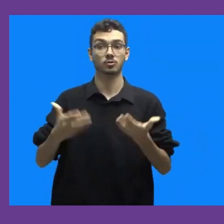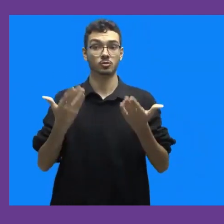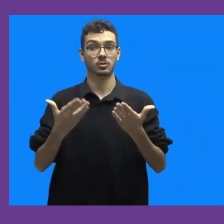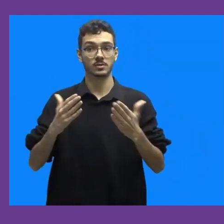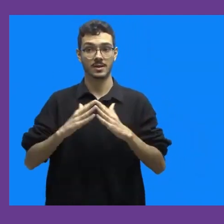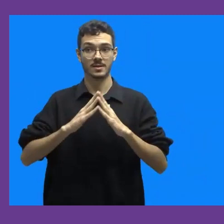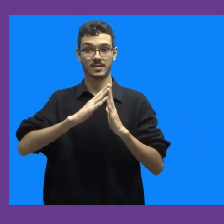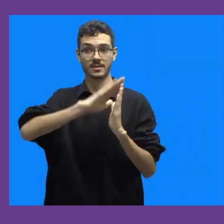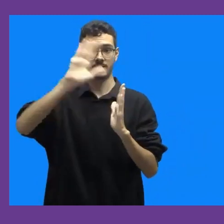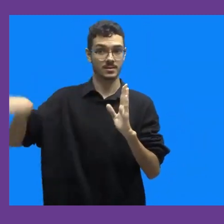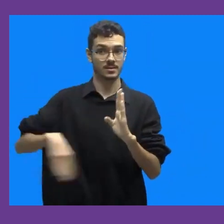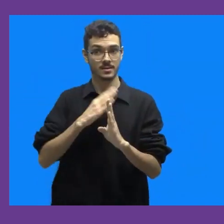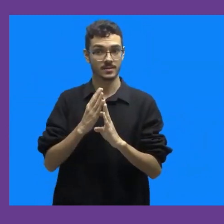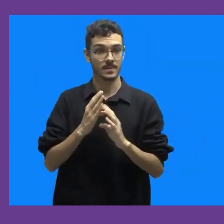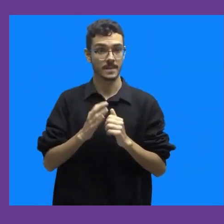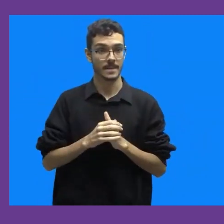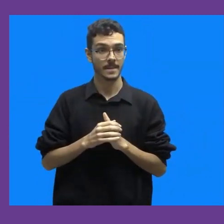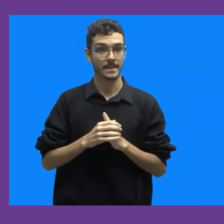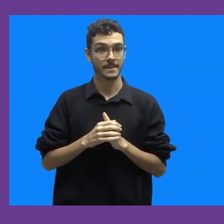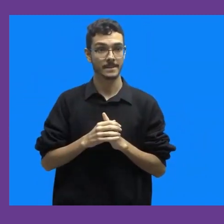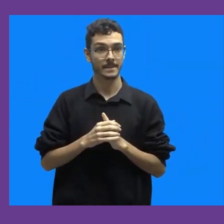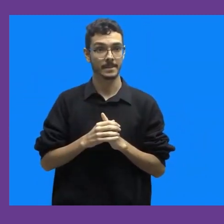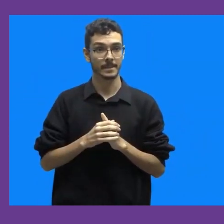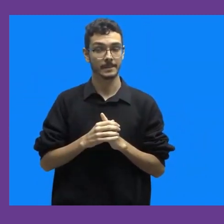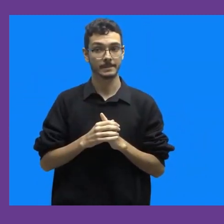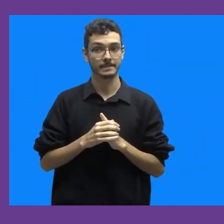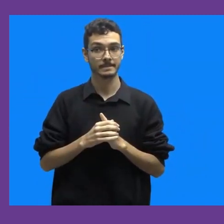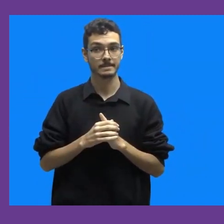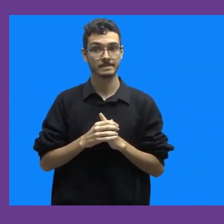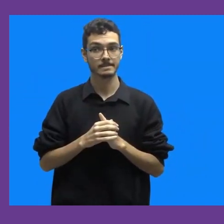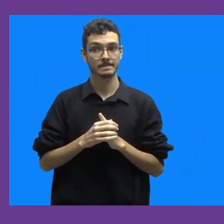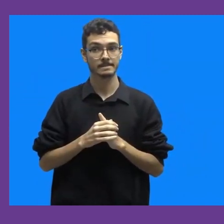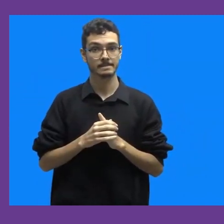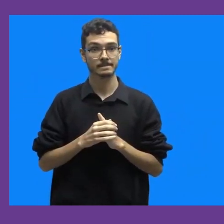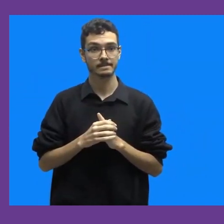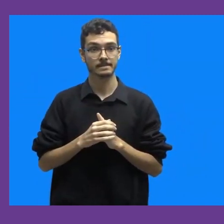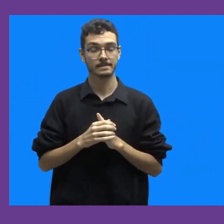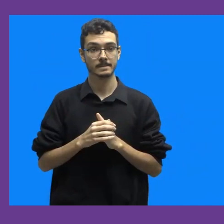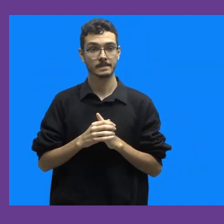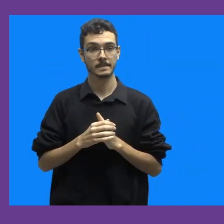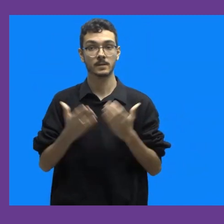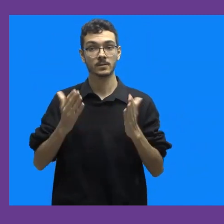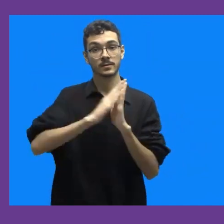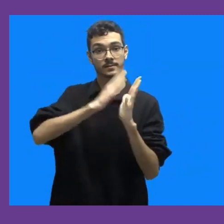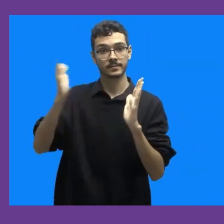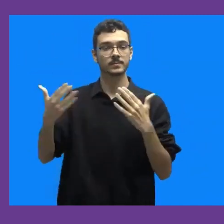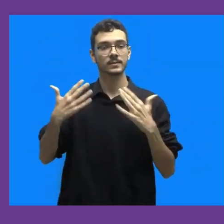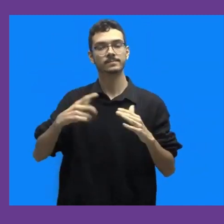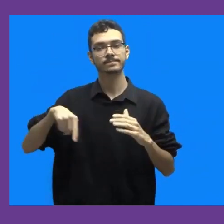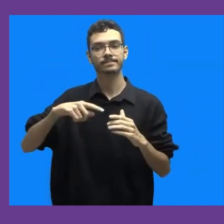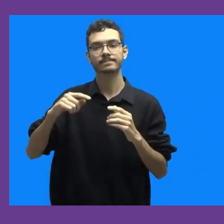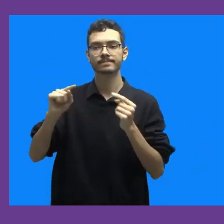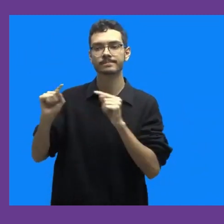ahead as we pursue a truly inclusive higher education landscape across Europe. I would like to